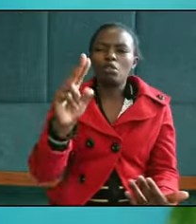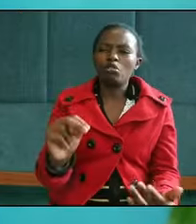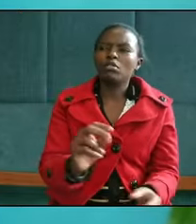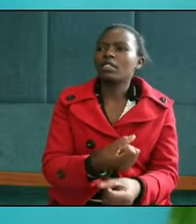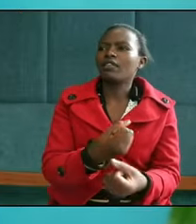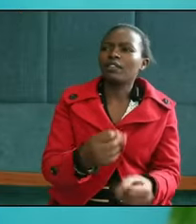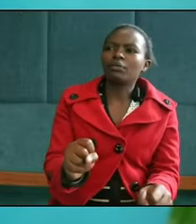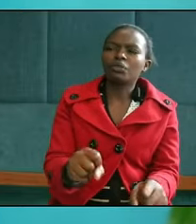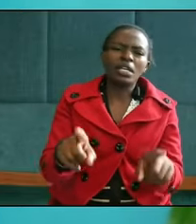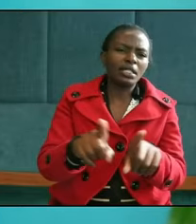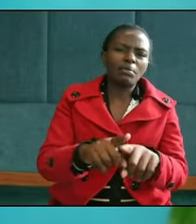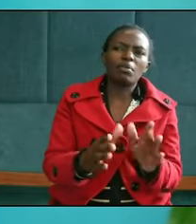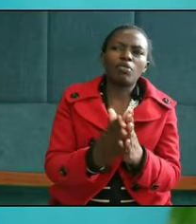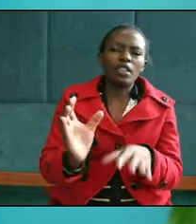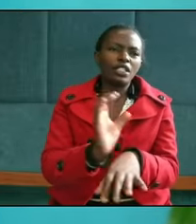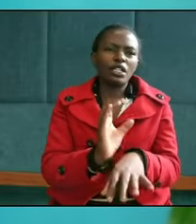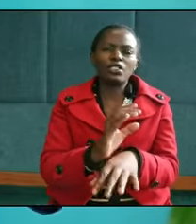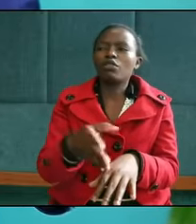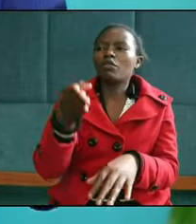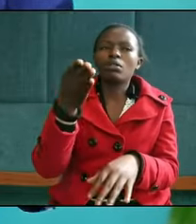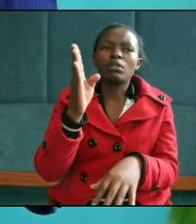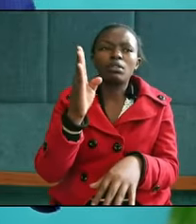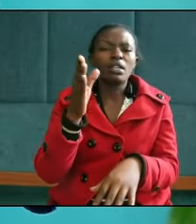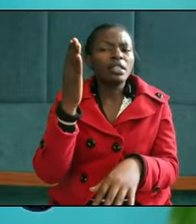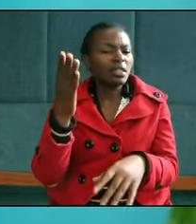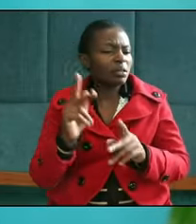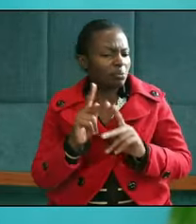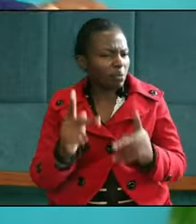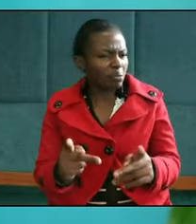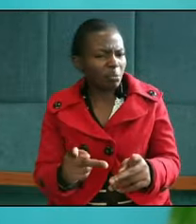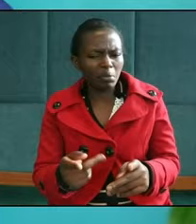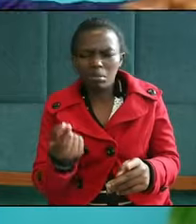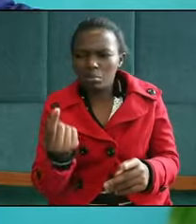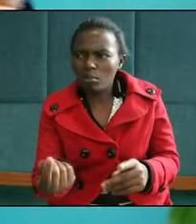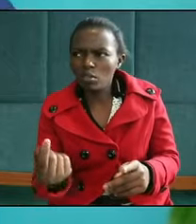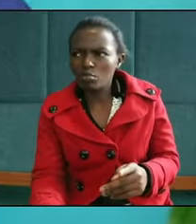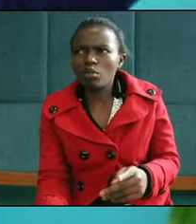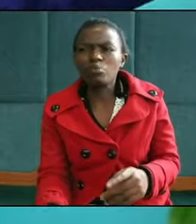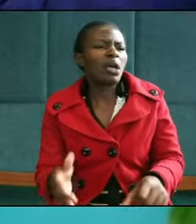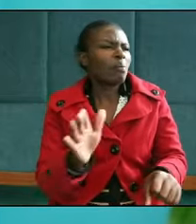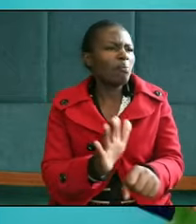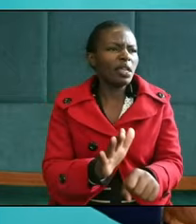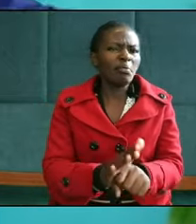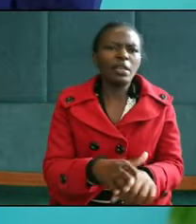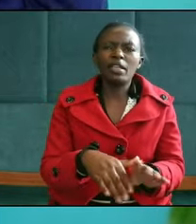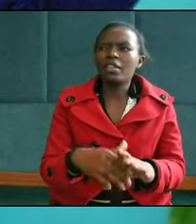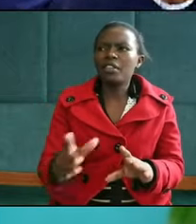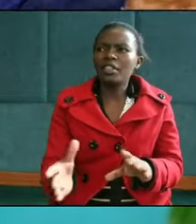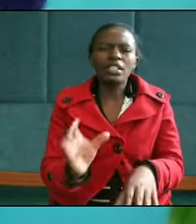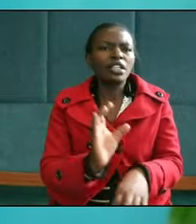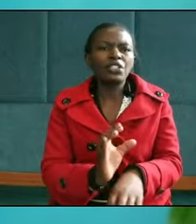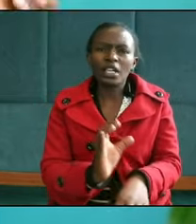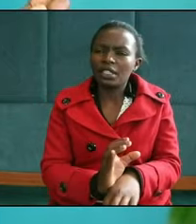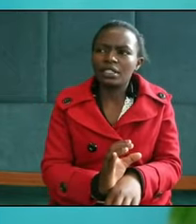It is the same with the church of God. Those ones who are on the floor, remember, a number of you Nairobi and Centrals, you are on the